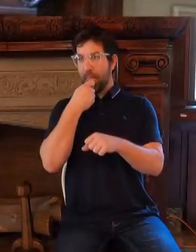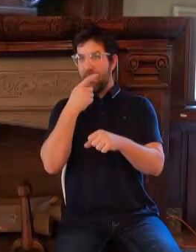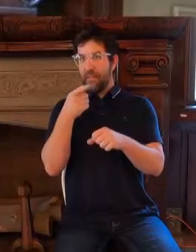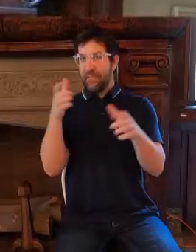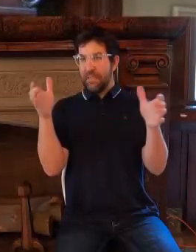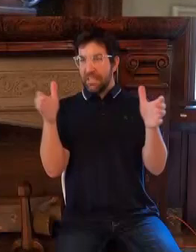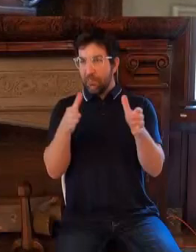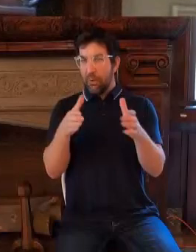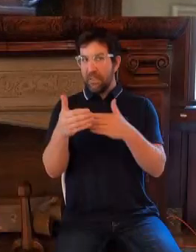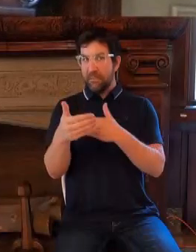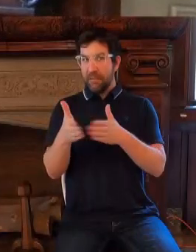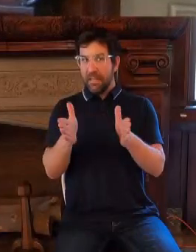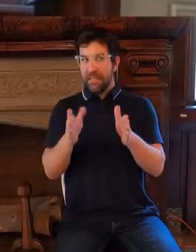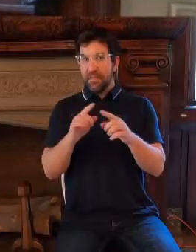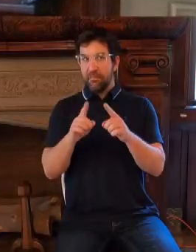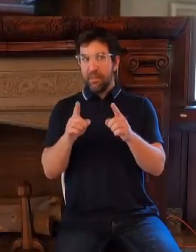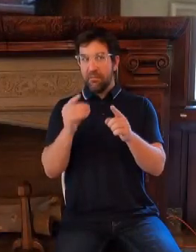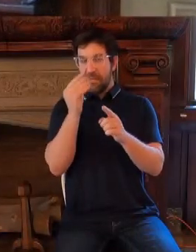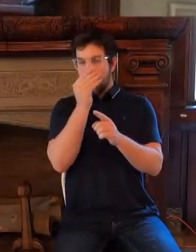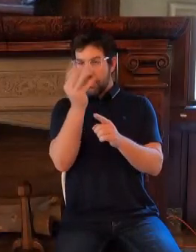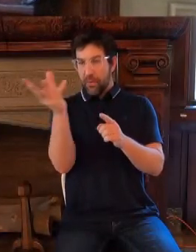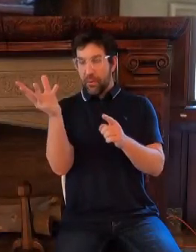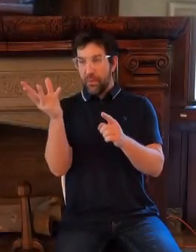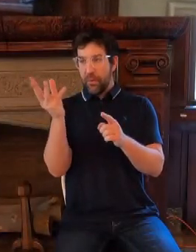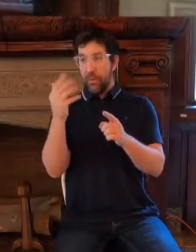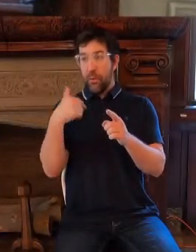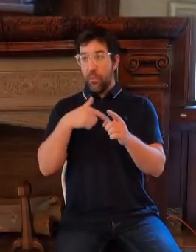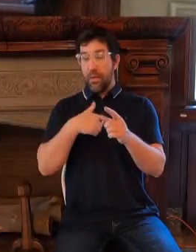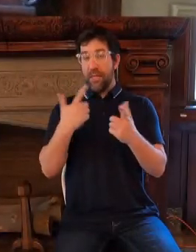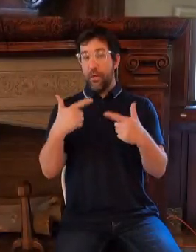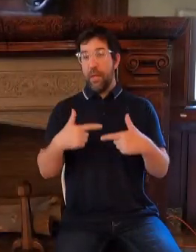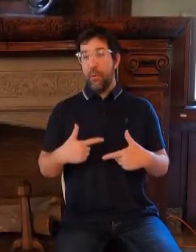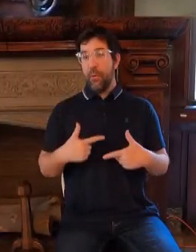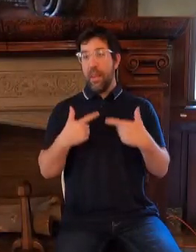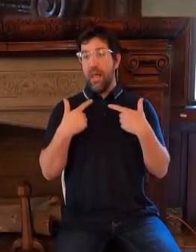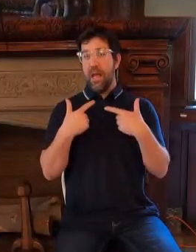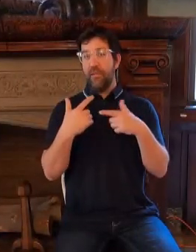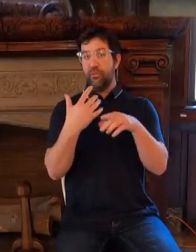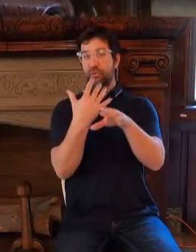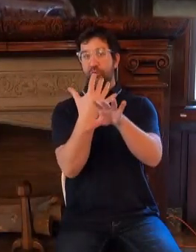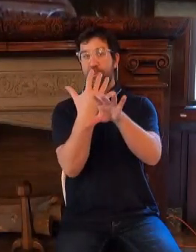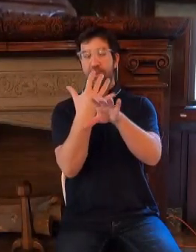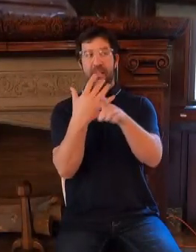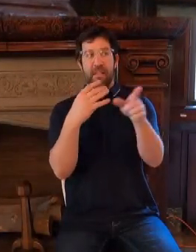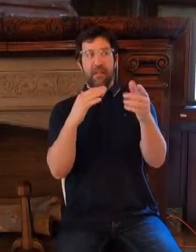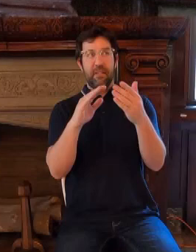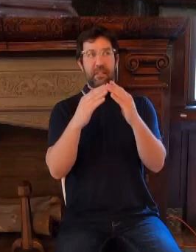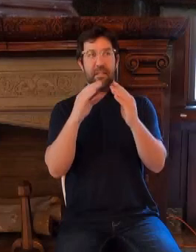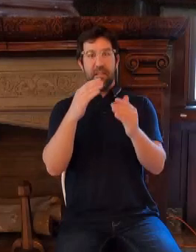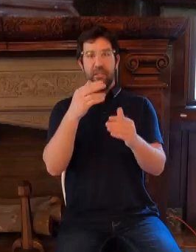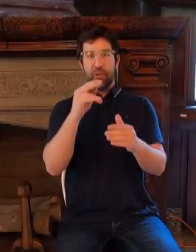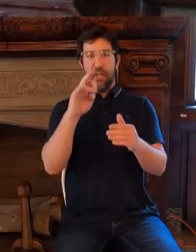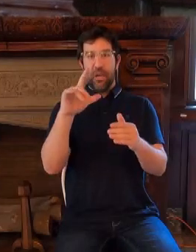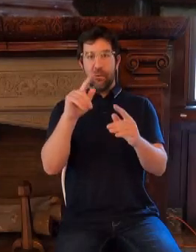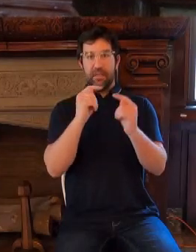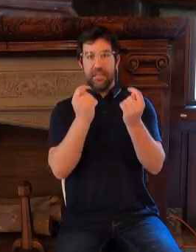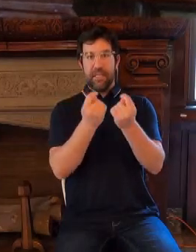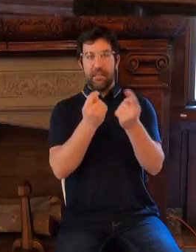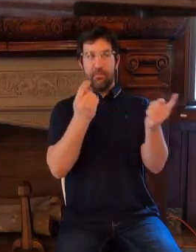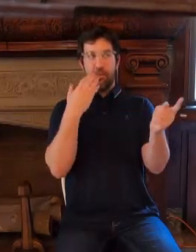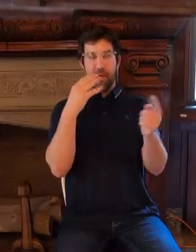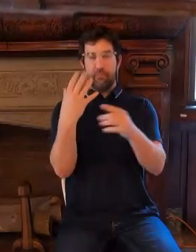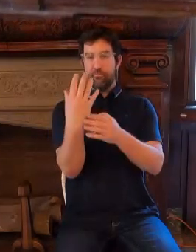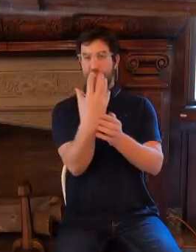intimate space, and it's, but here's why. We are live streaming, thanks to our city channel team, so that folks at